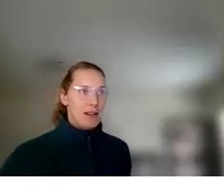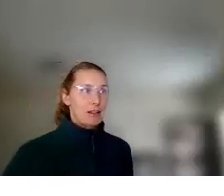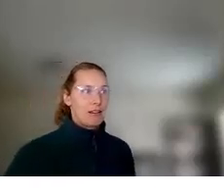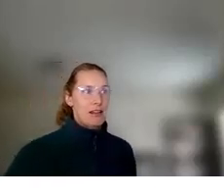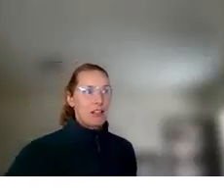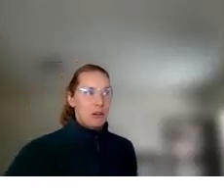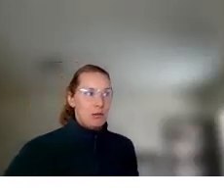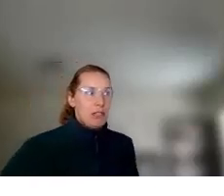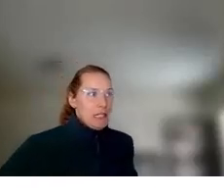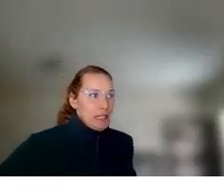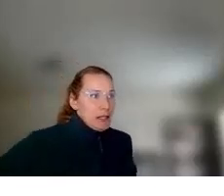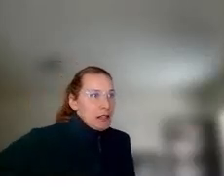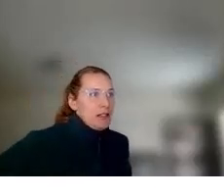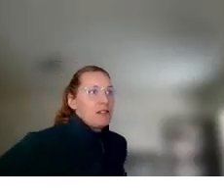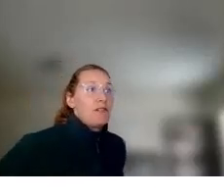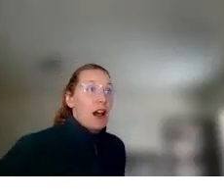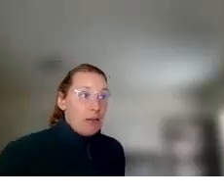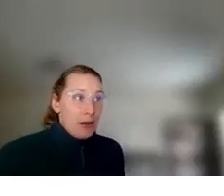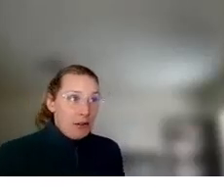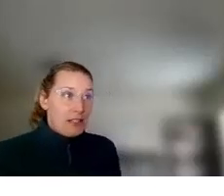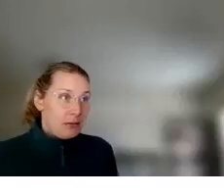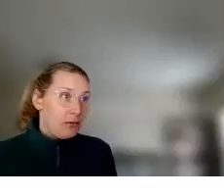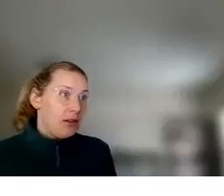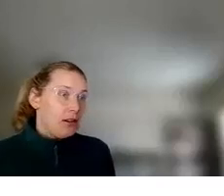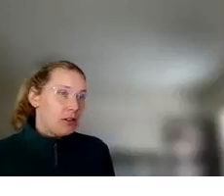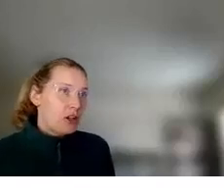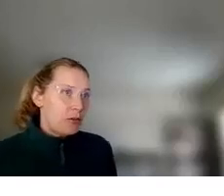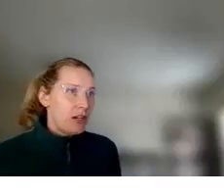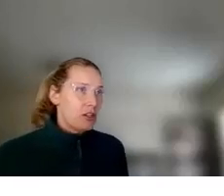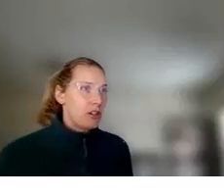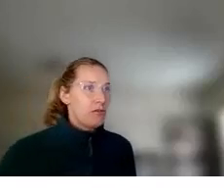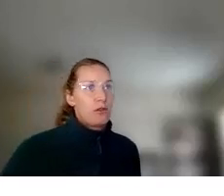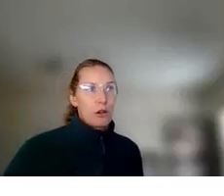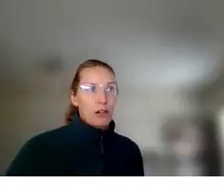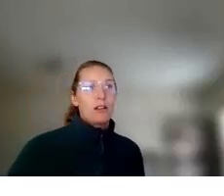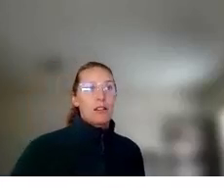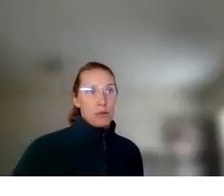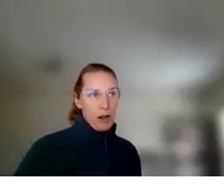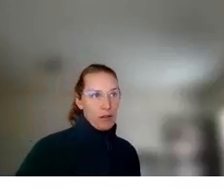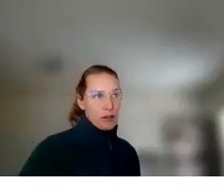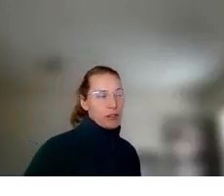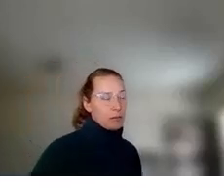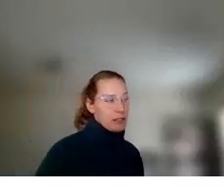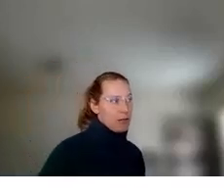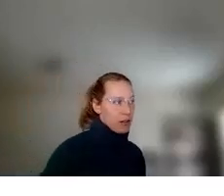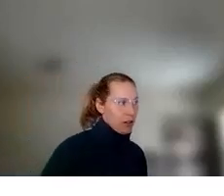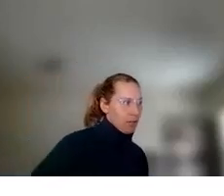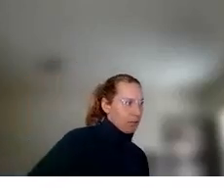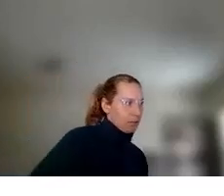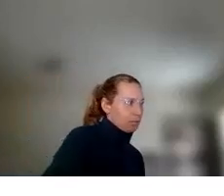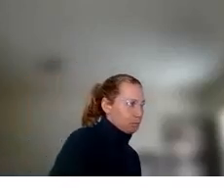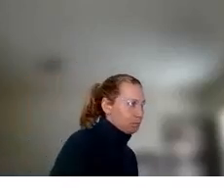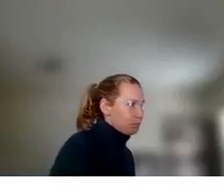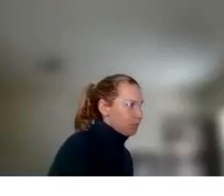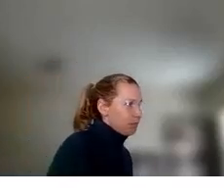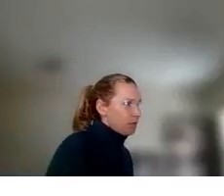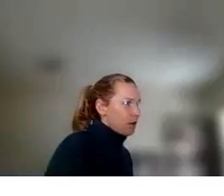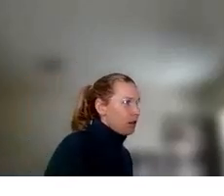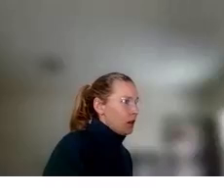just to make that clear, they don't need the developmental disability determination for this waiver specifically.